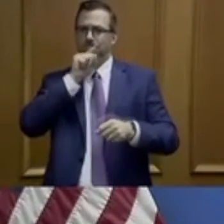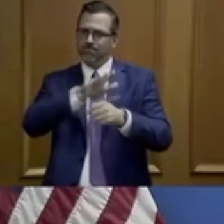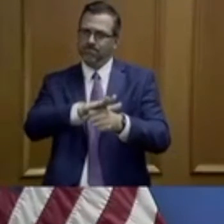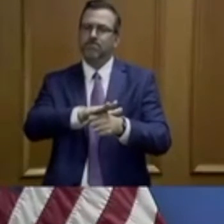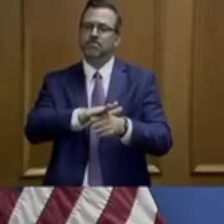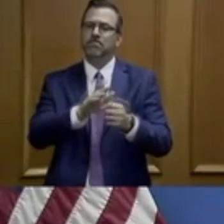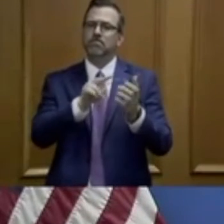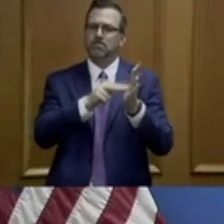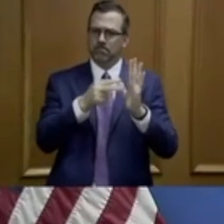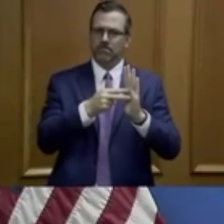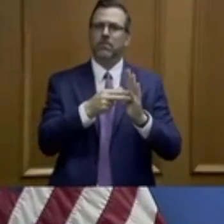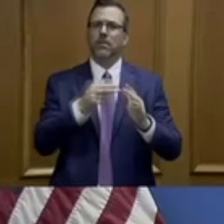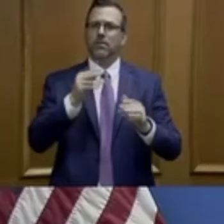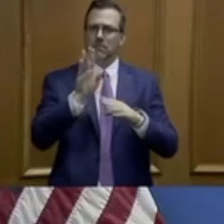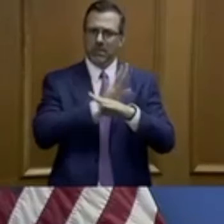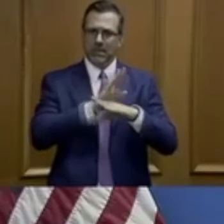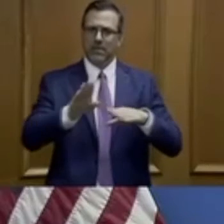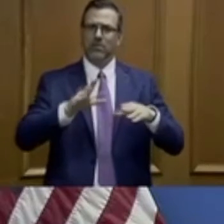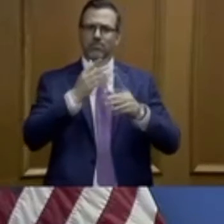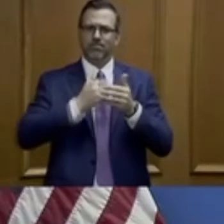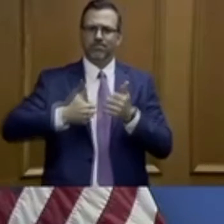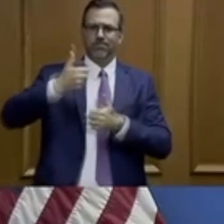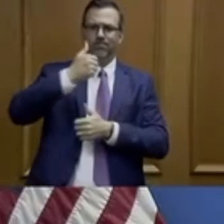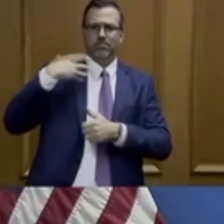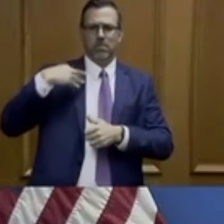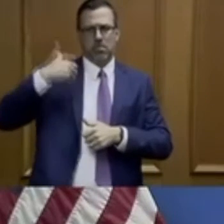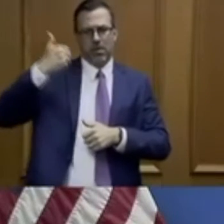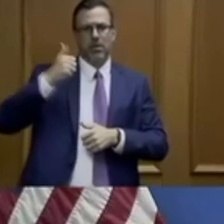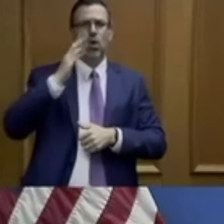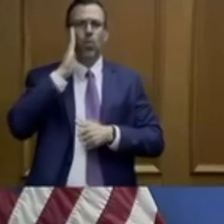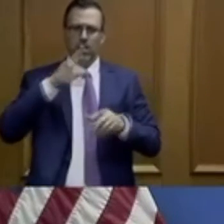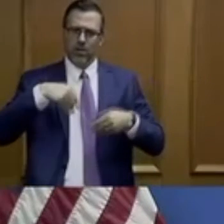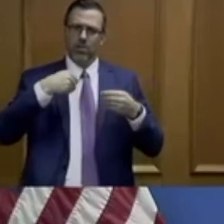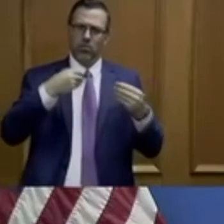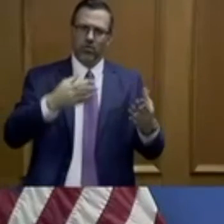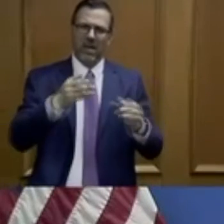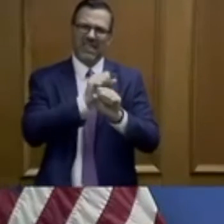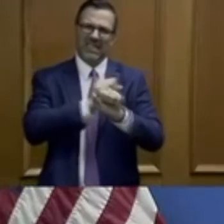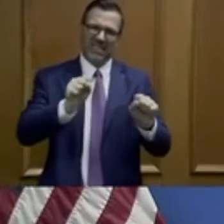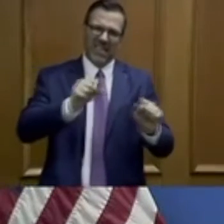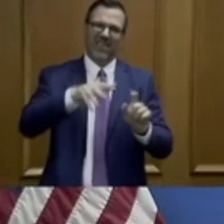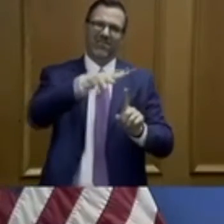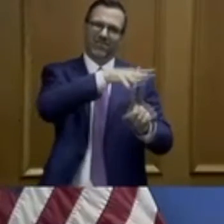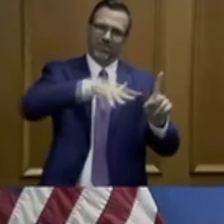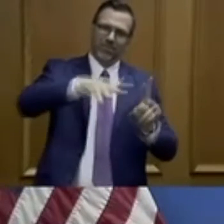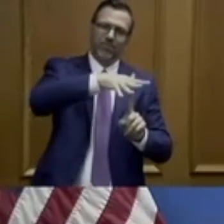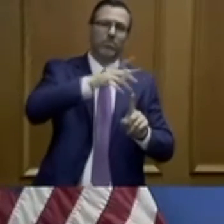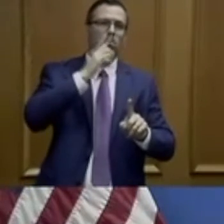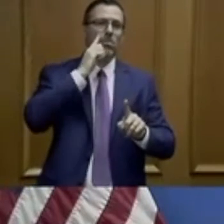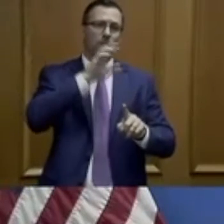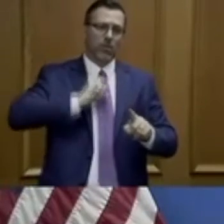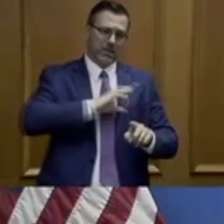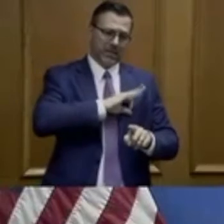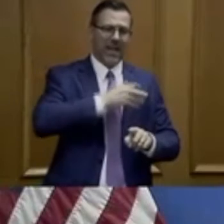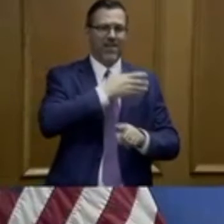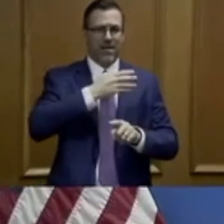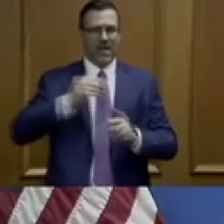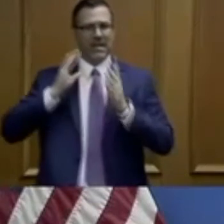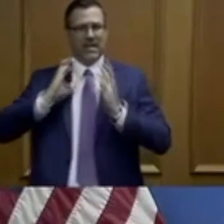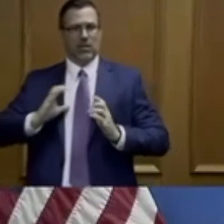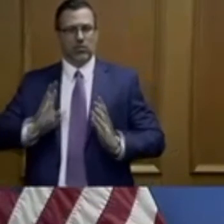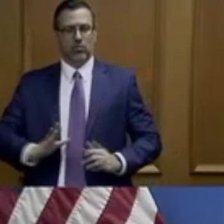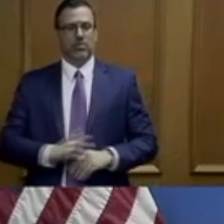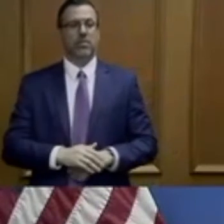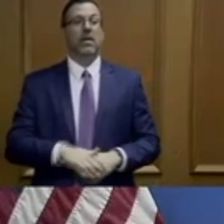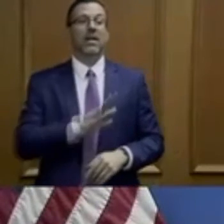safe working conditions for their employees and for their customers. And it asks employees to protect